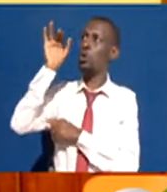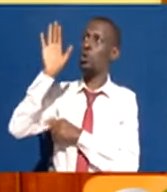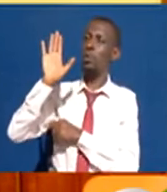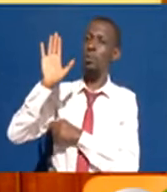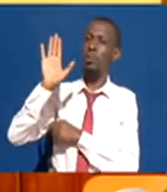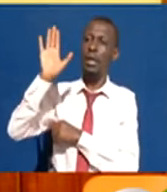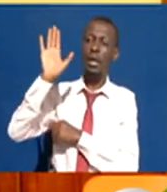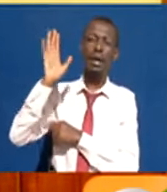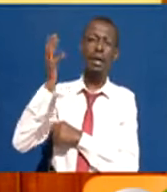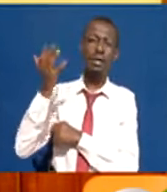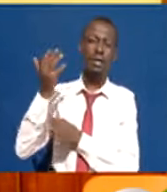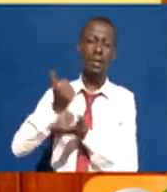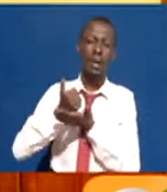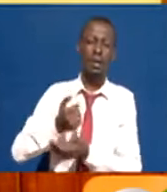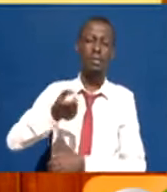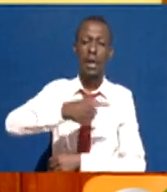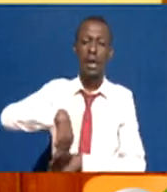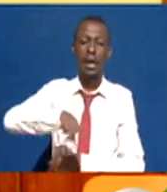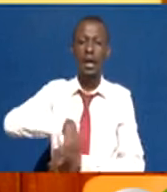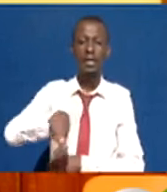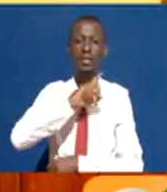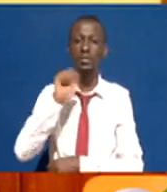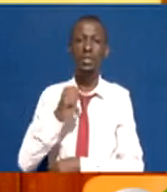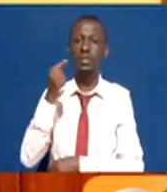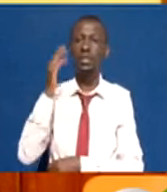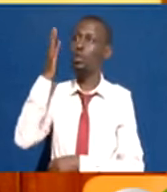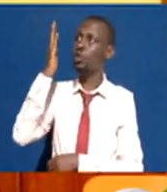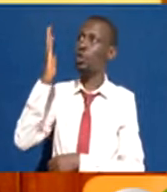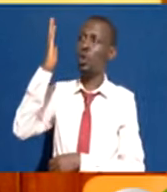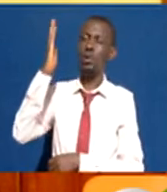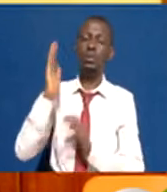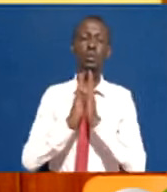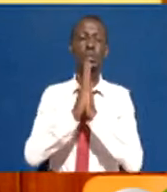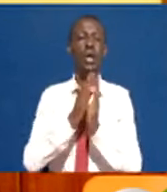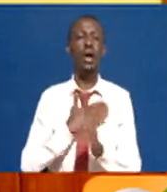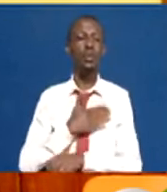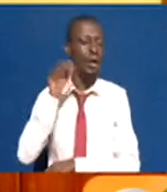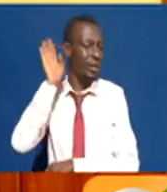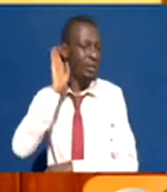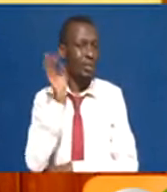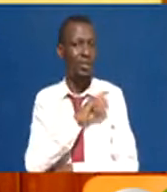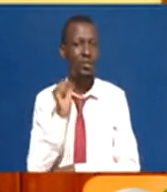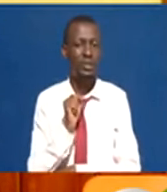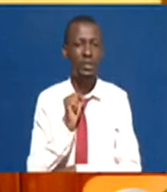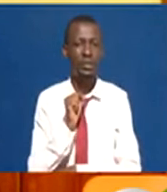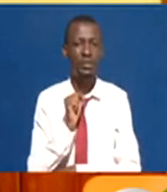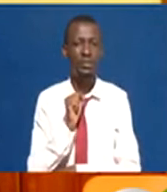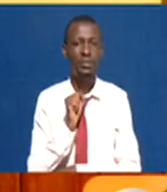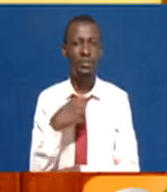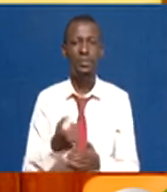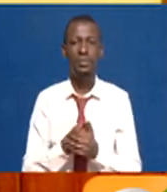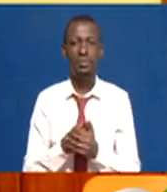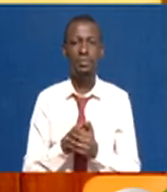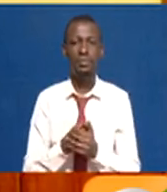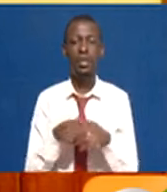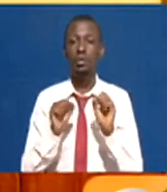come to our aid, God has listened to our prayers. You know, that is making a